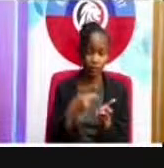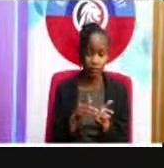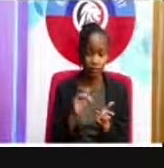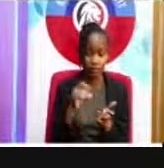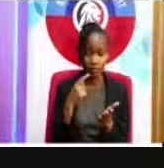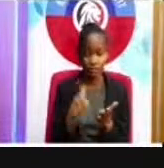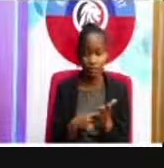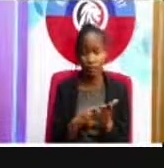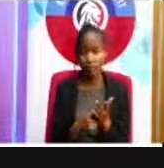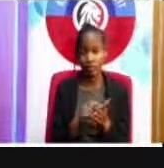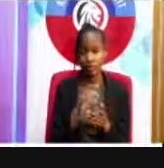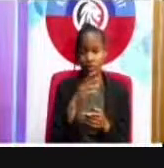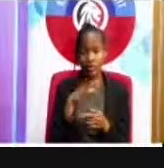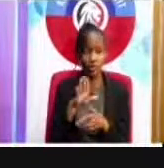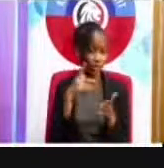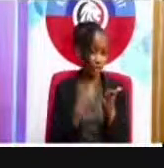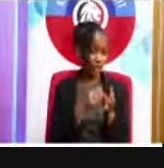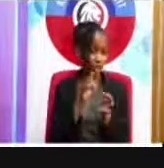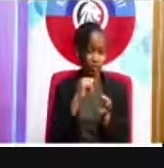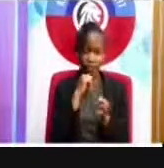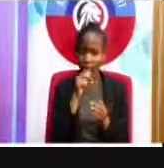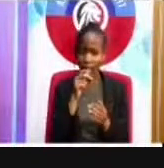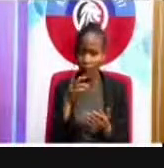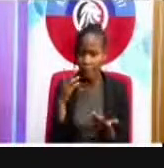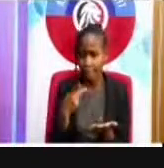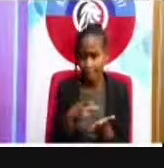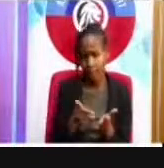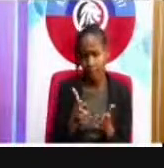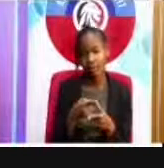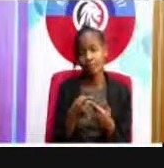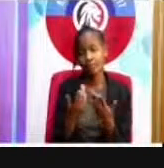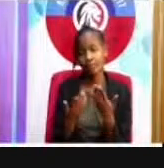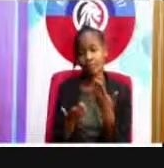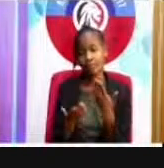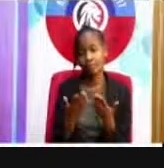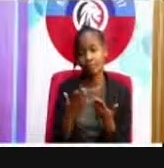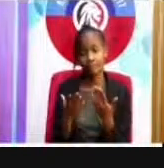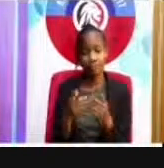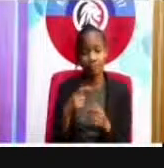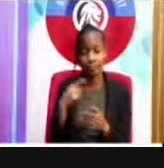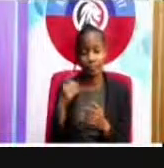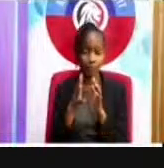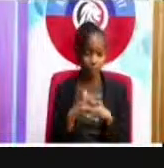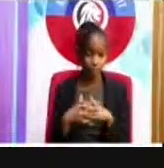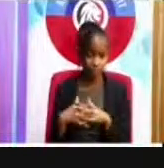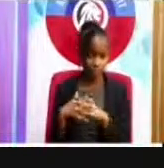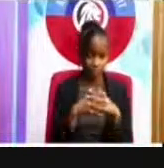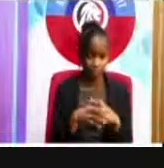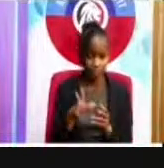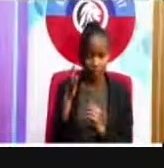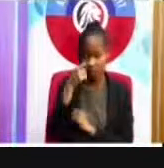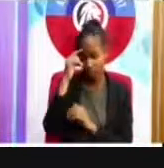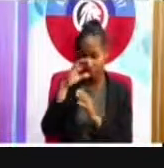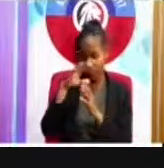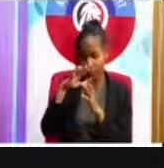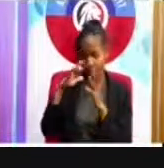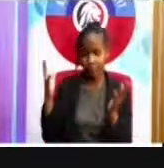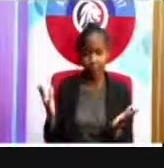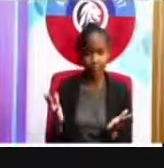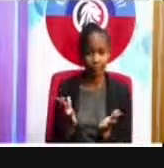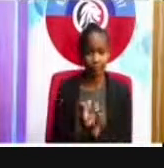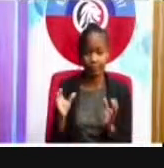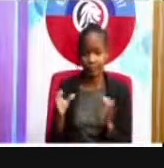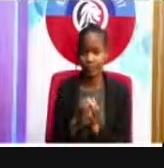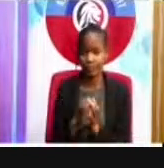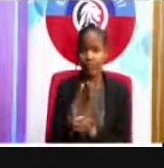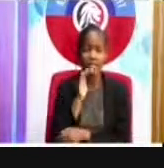it, the country, for example, in Europe or America will take the money, because globally the company is required,